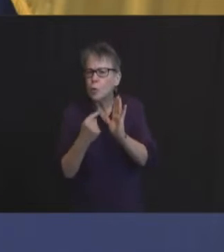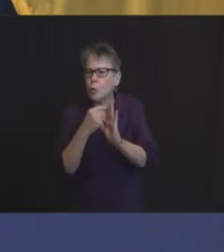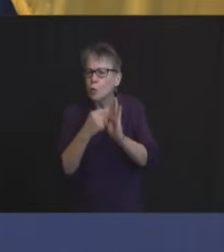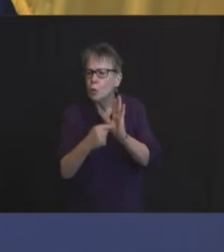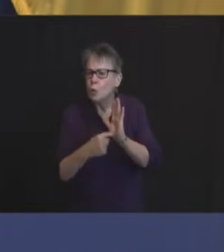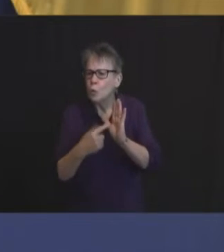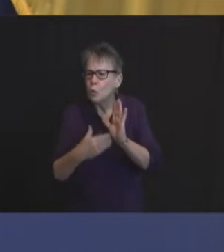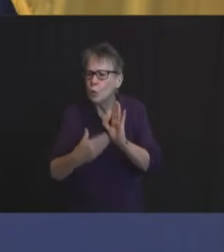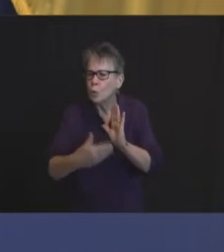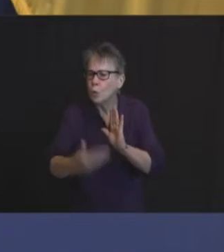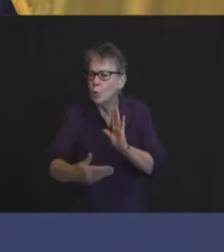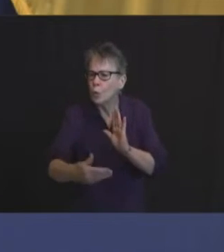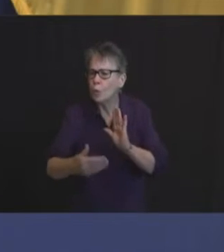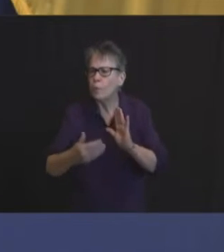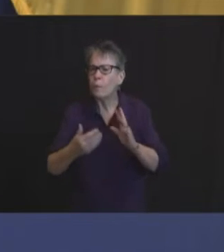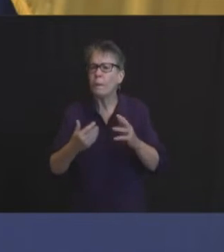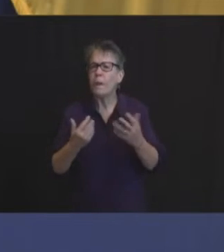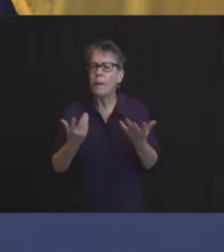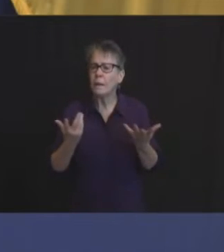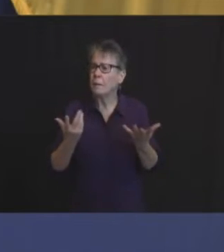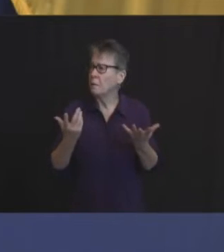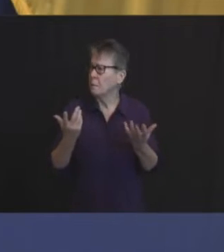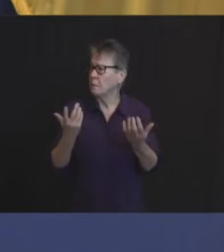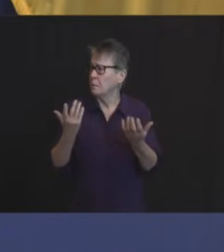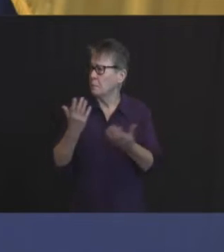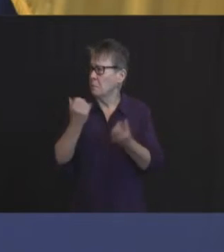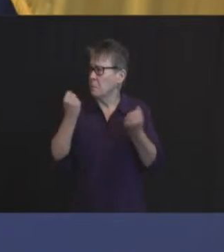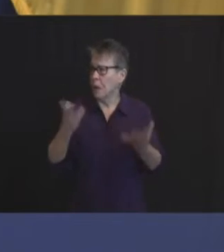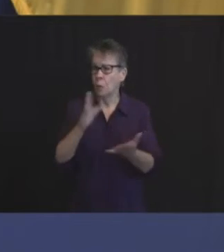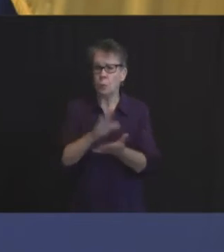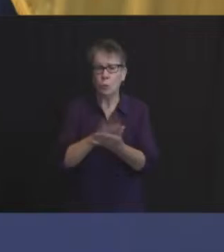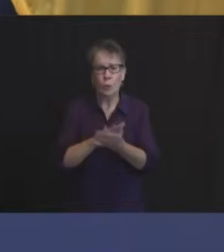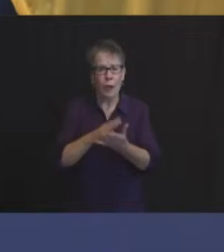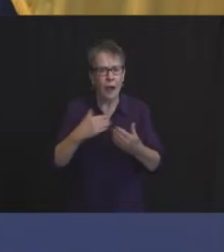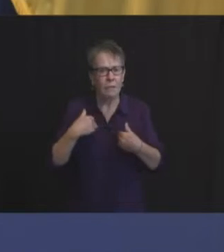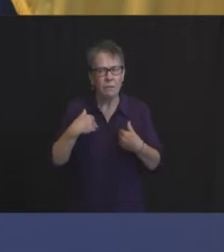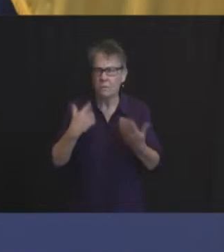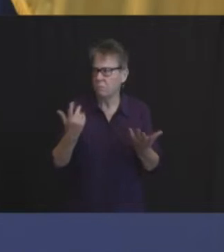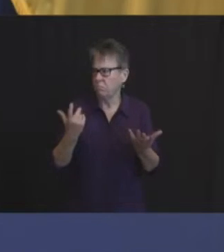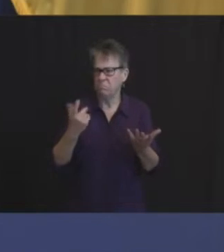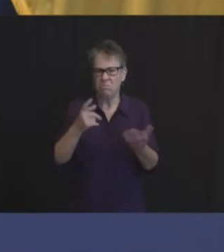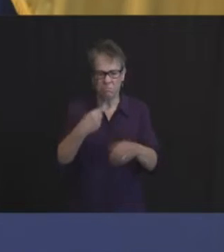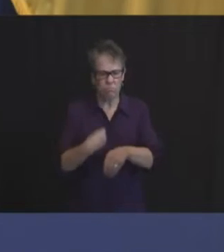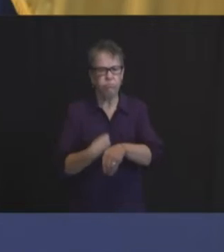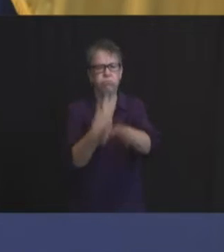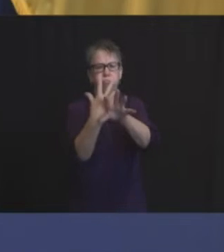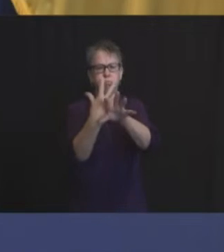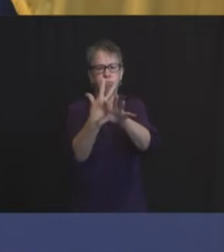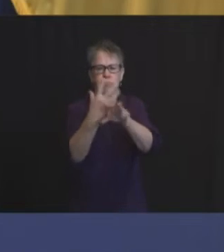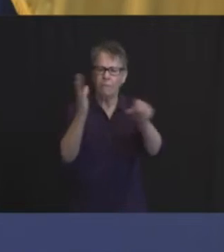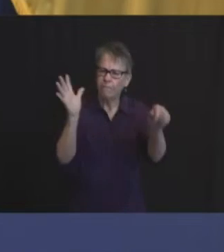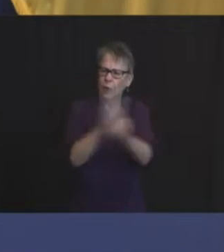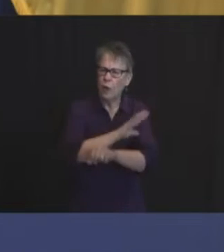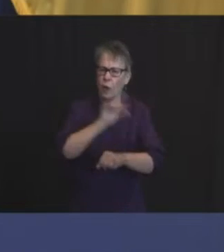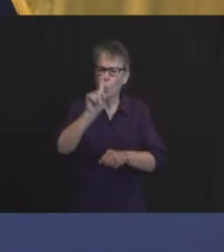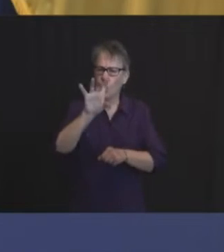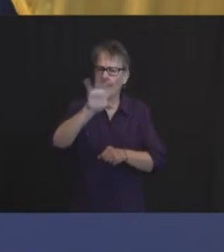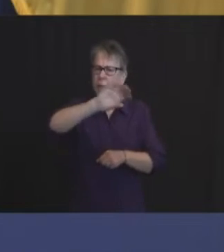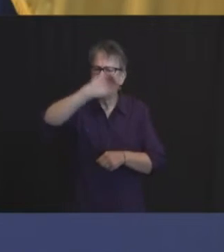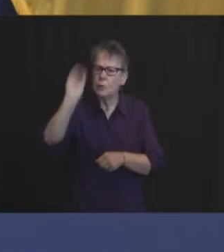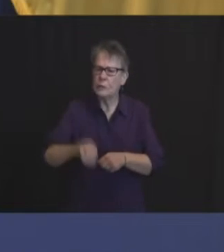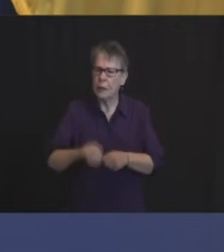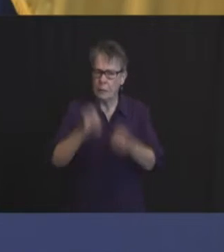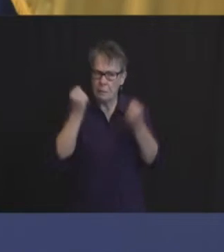you. Thank you, Dave. I'll start. I've never bought beer, so I'm not familiar with how that process works. I'll defer to Judy on that